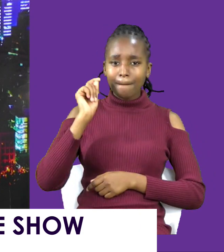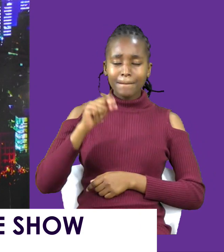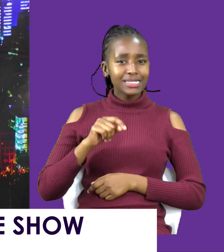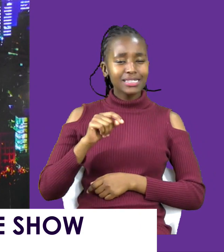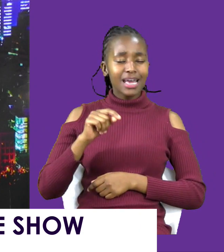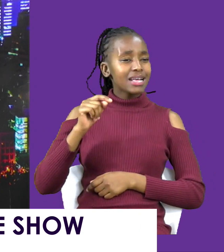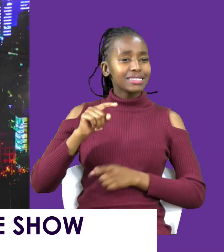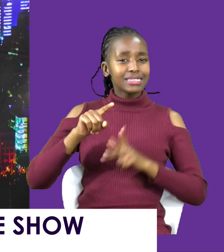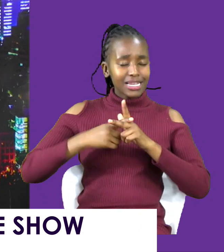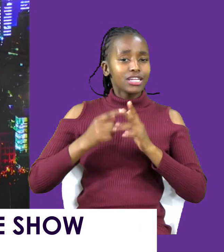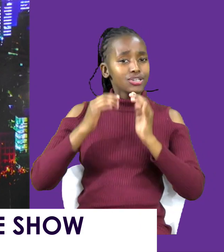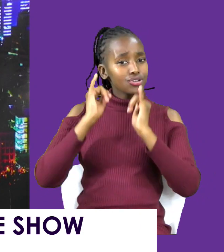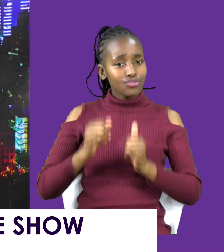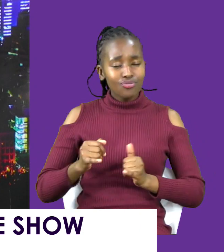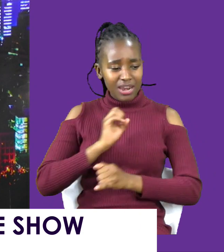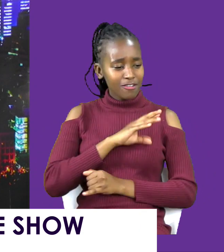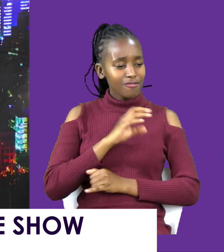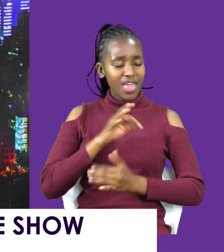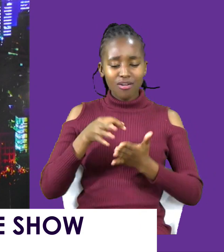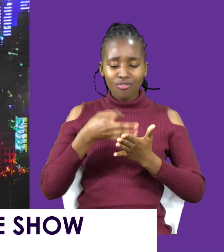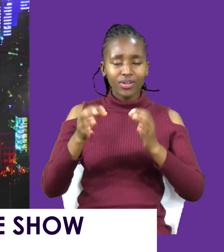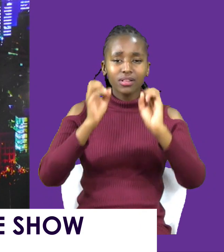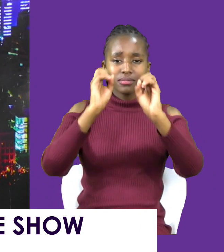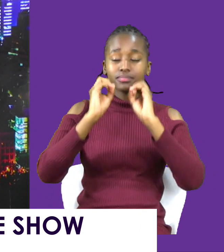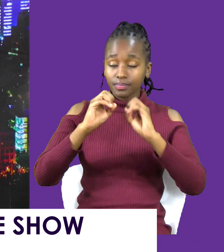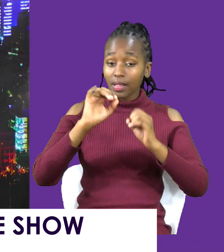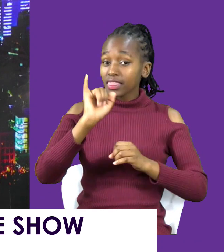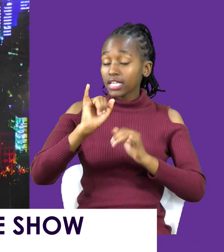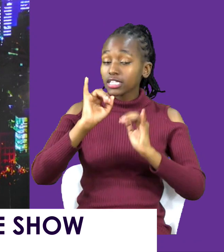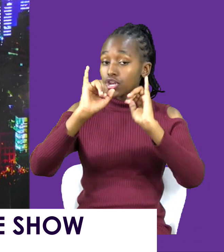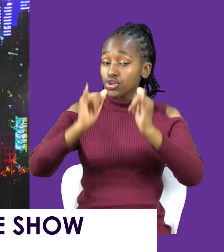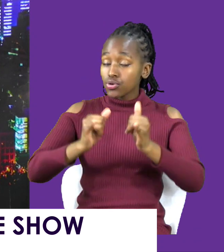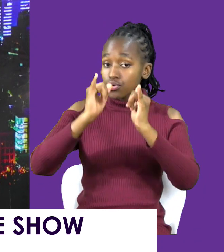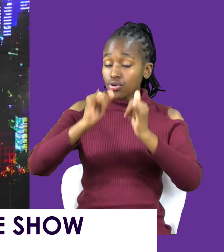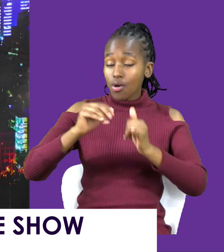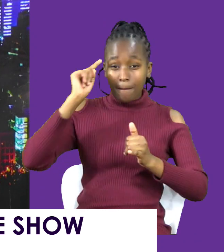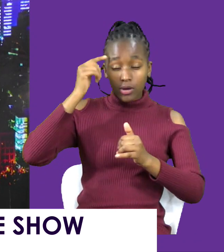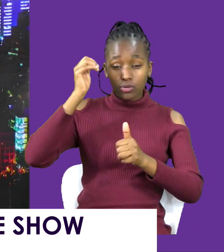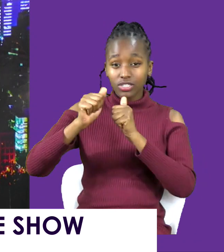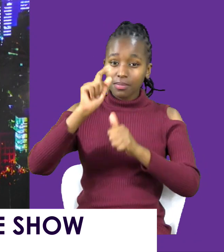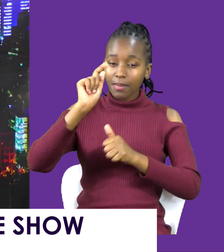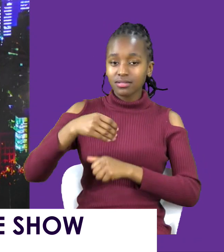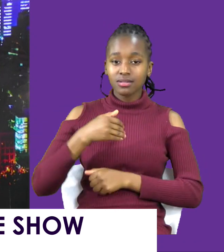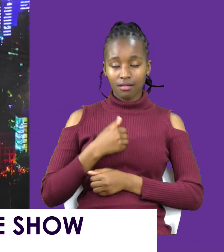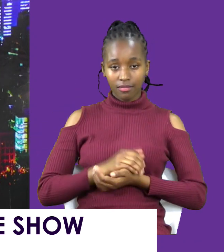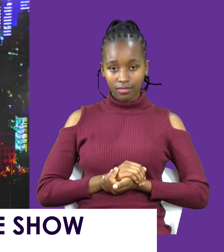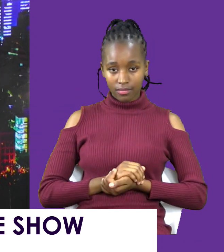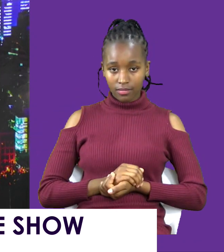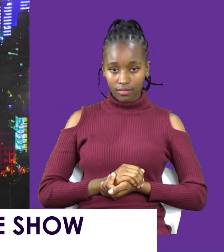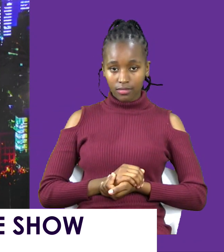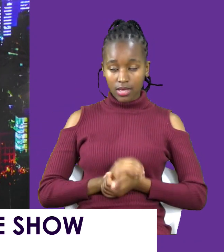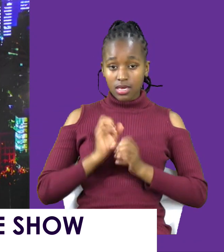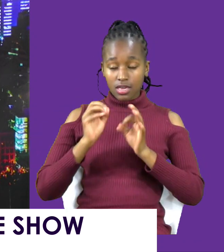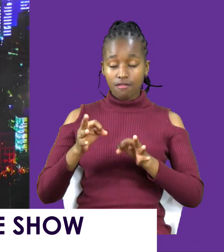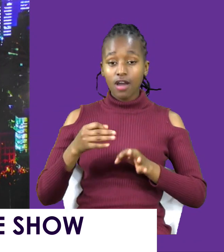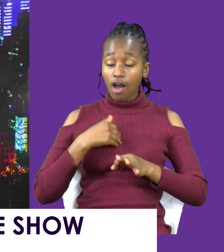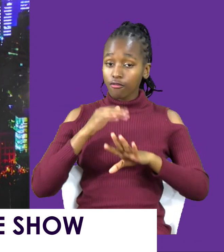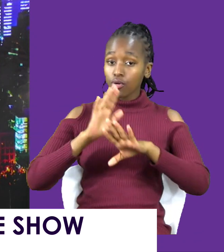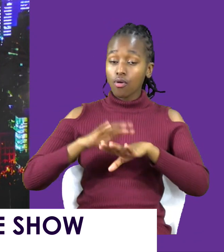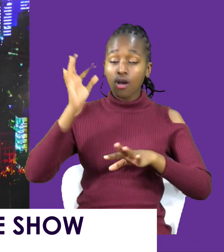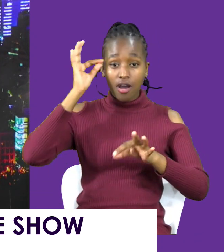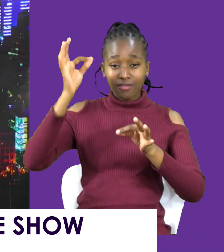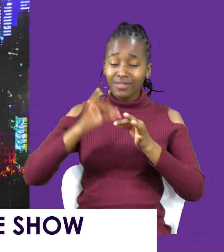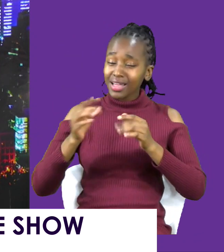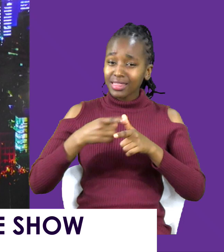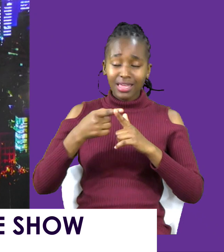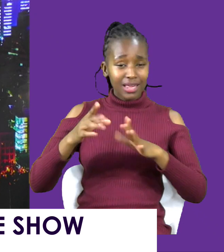them. Those are the mentalities that you need to put down. It is faith you're embracing. There are people